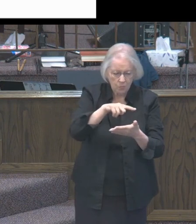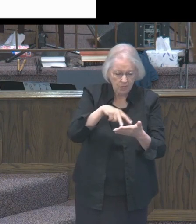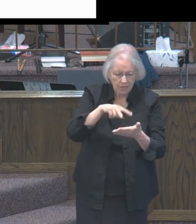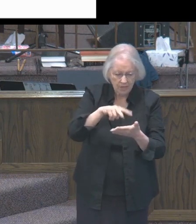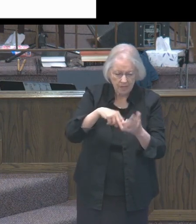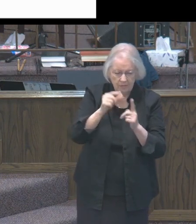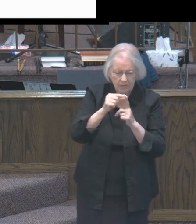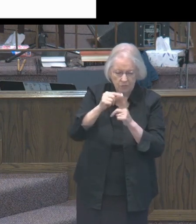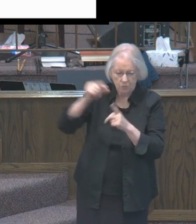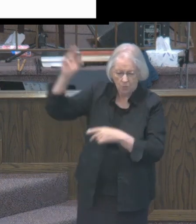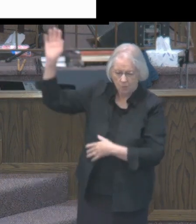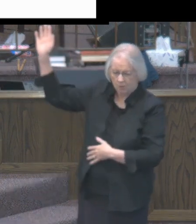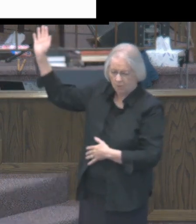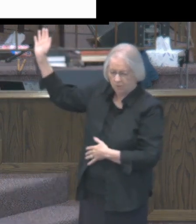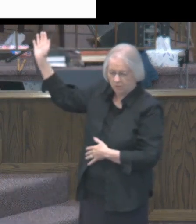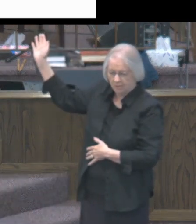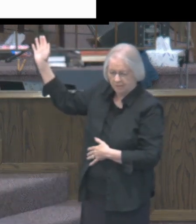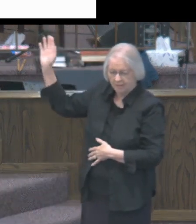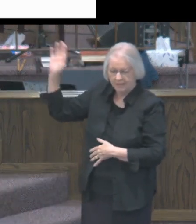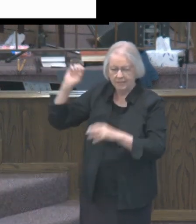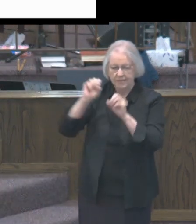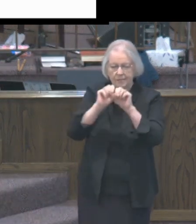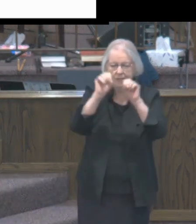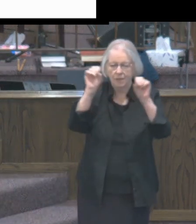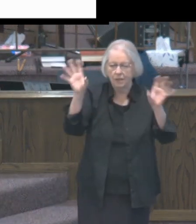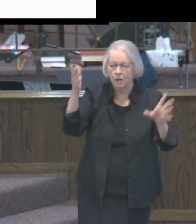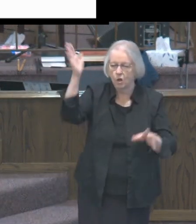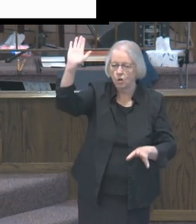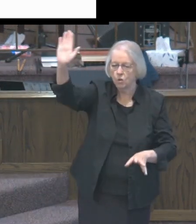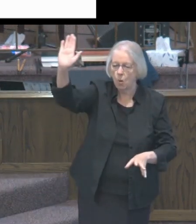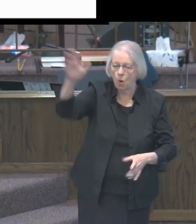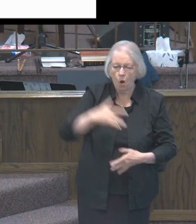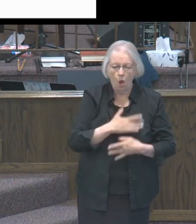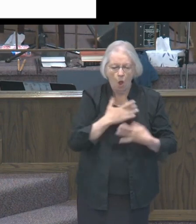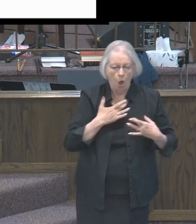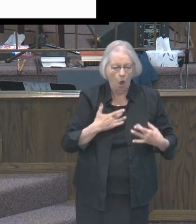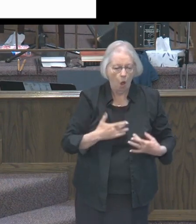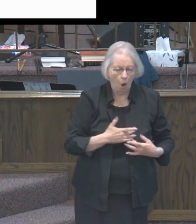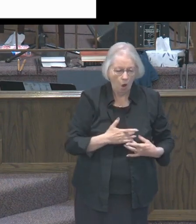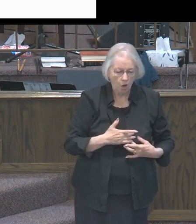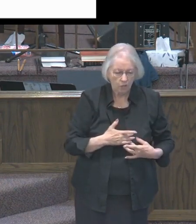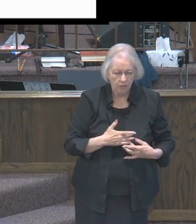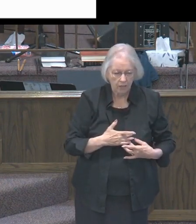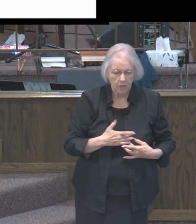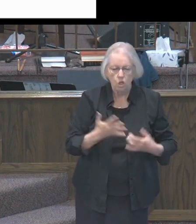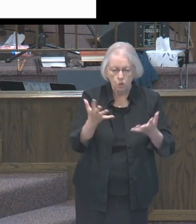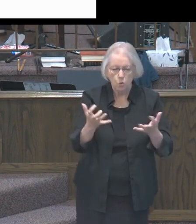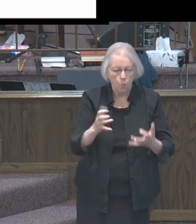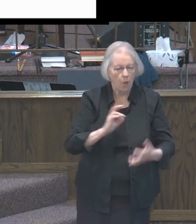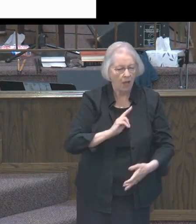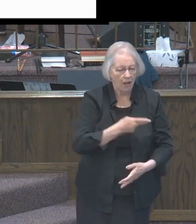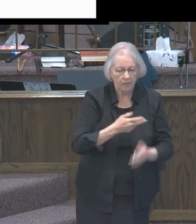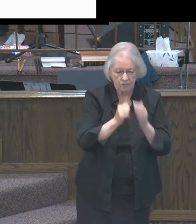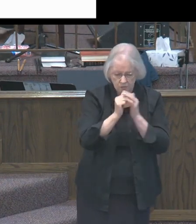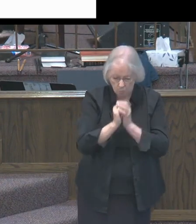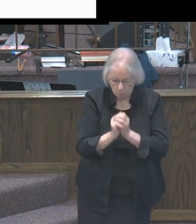God, it is clear that your heart for us is to be a heart of worship. And